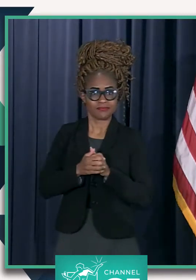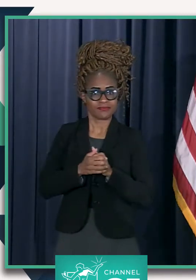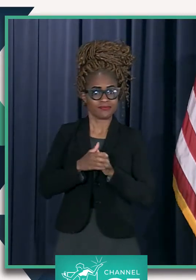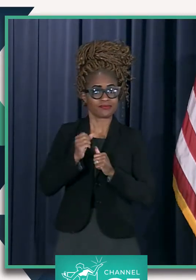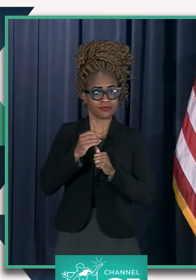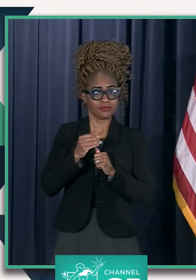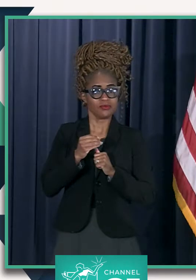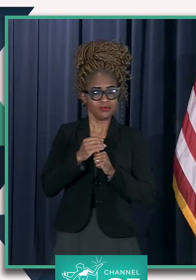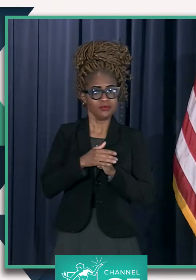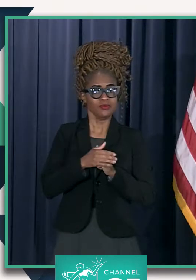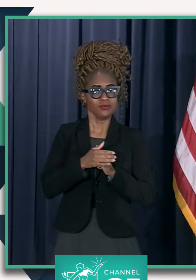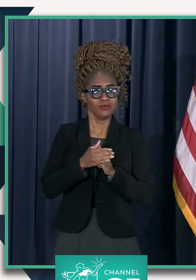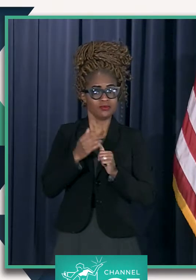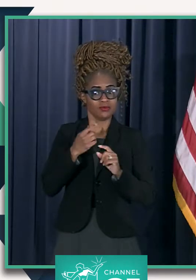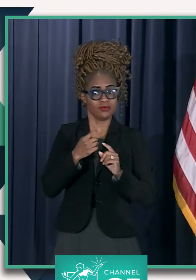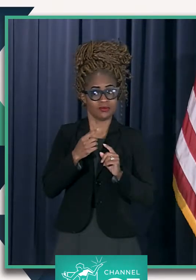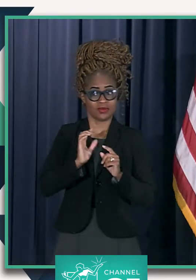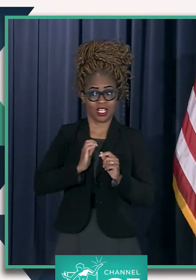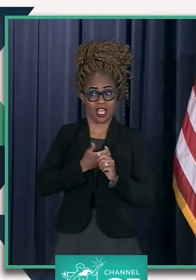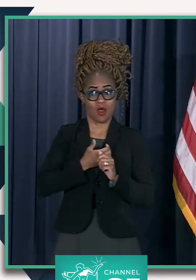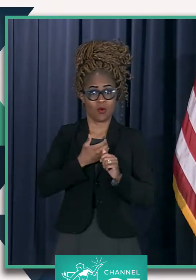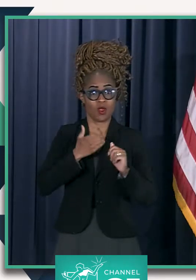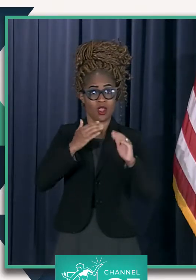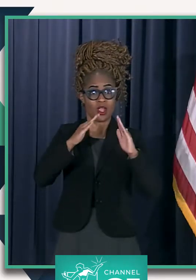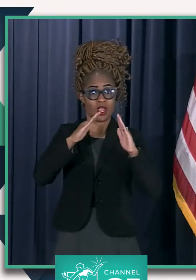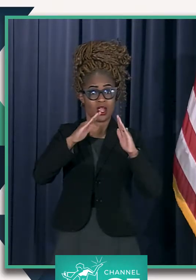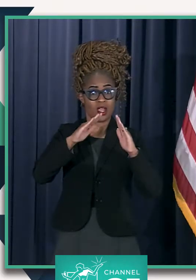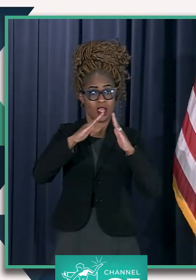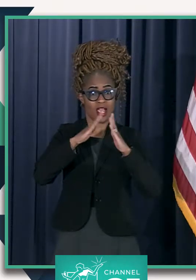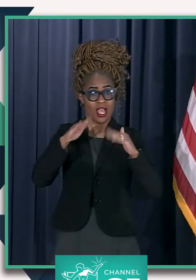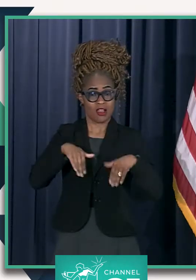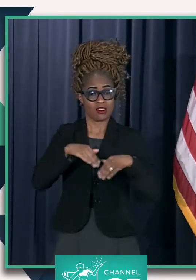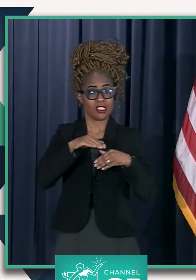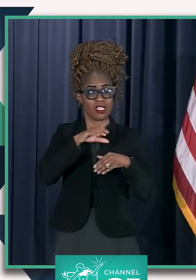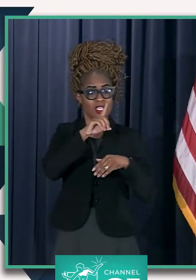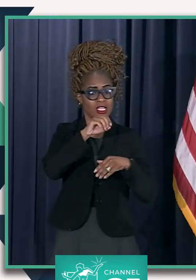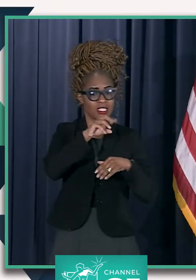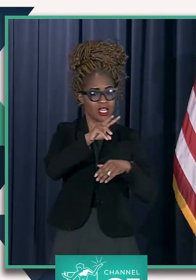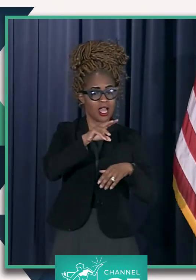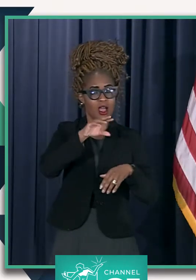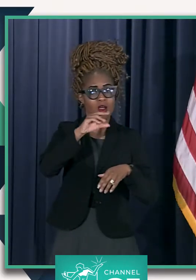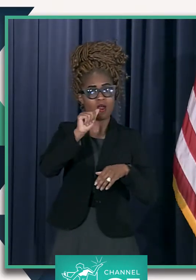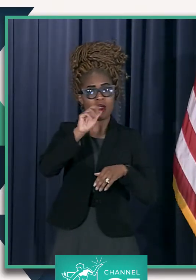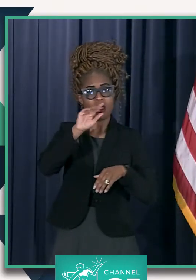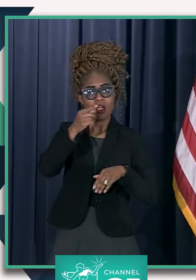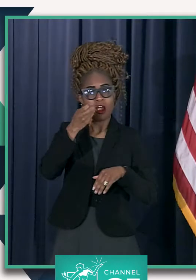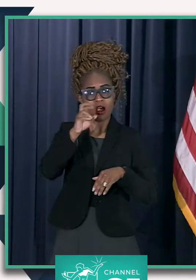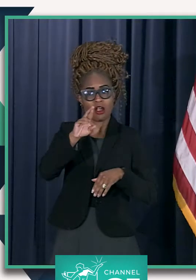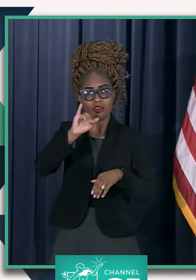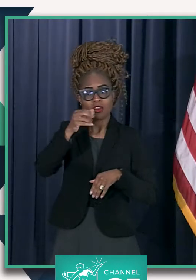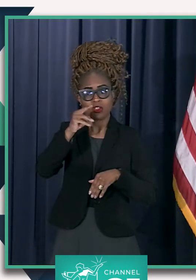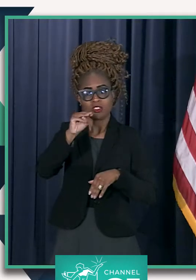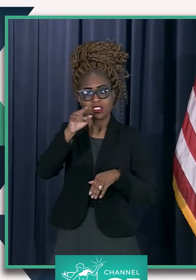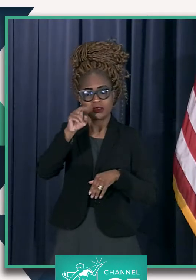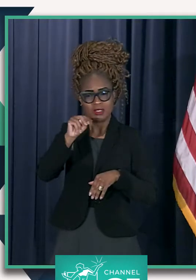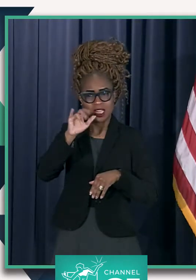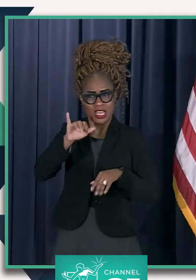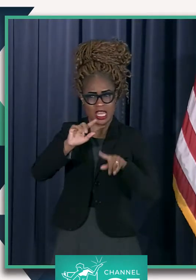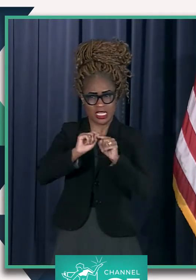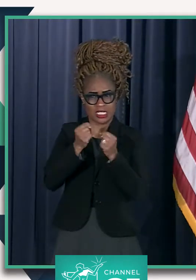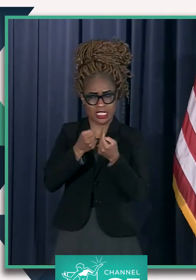from the beginning, our housing department, Arthur Jemison, Donald Renscher, and the whole team have set out to say, how do we prevent